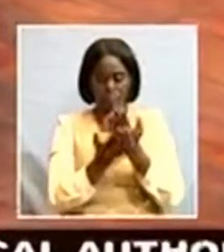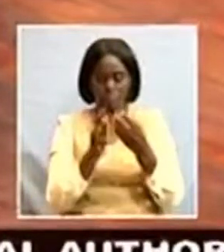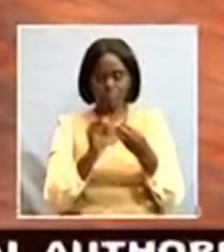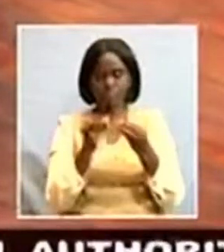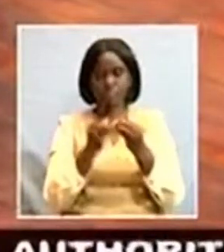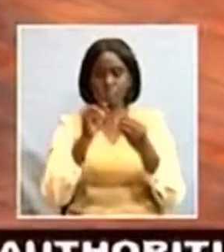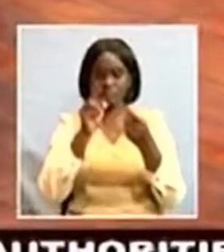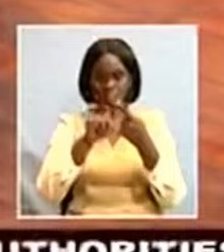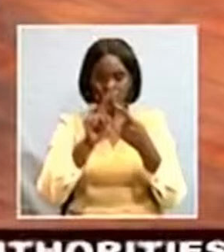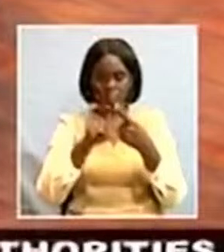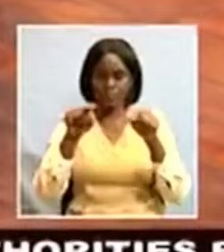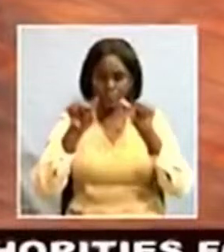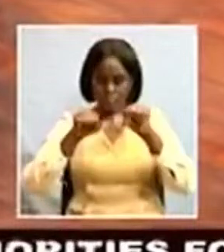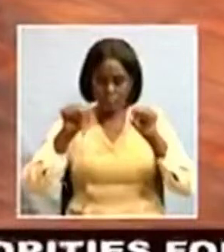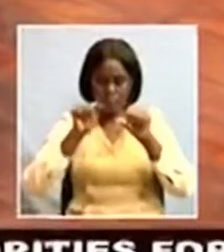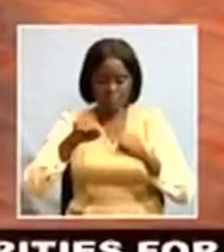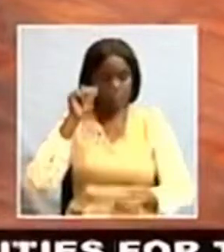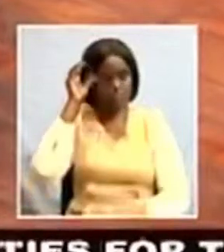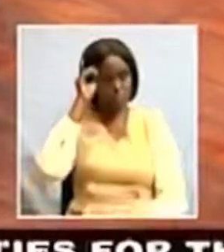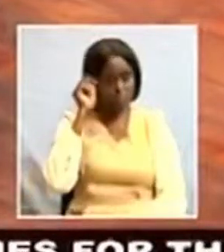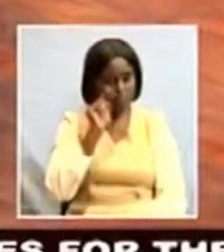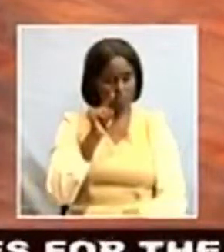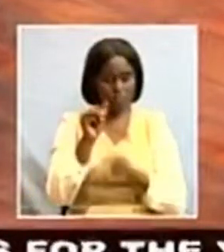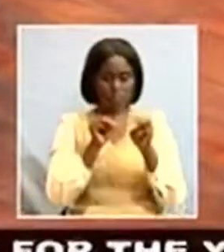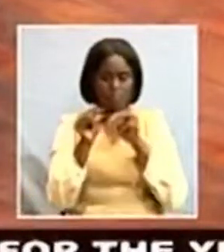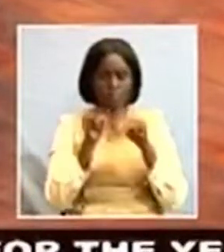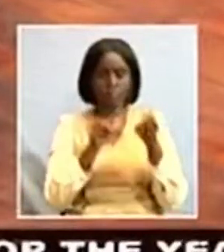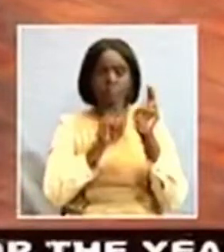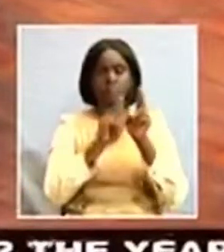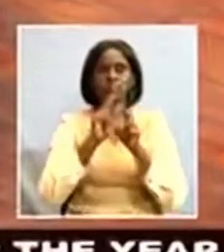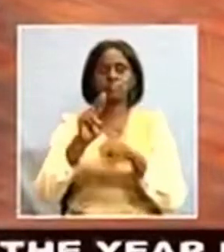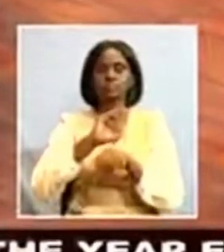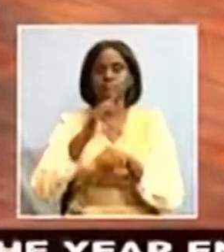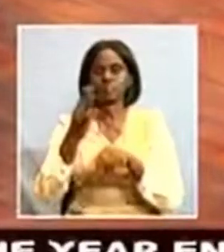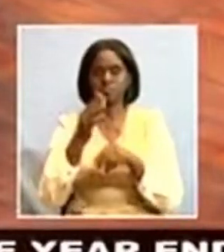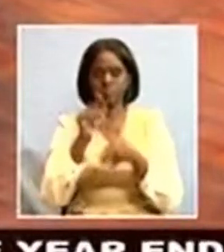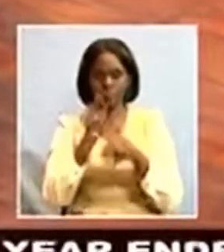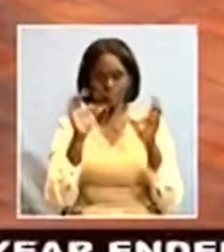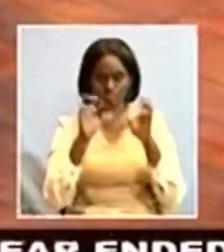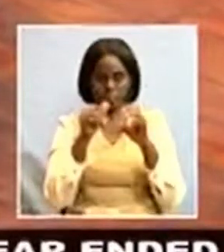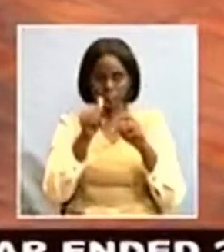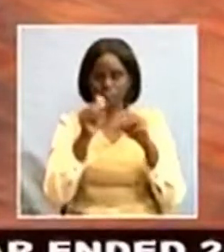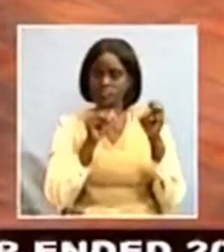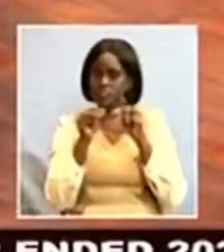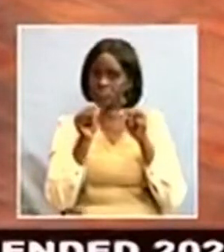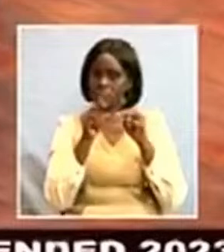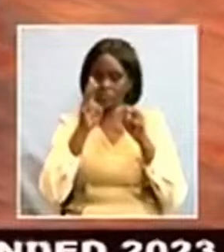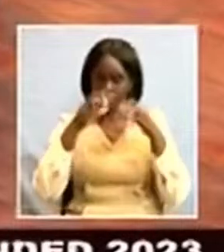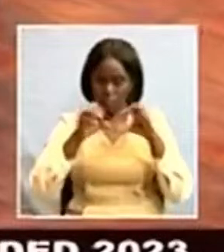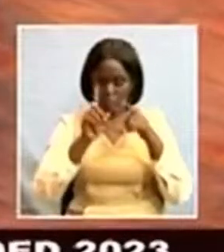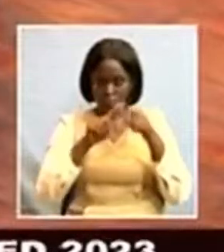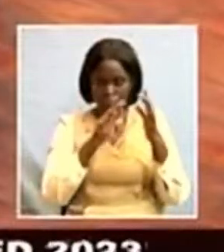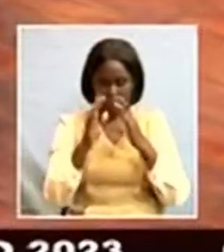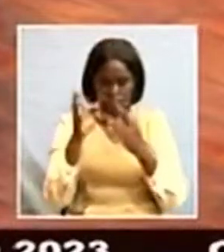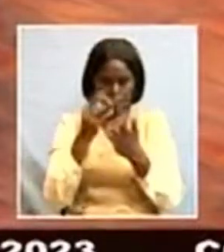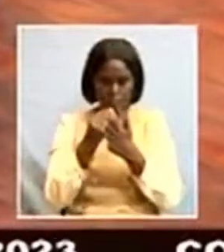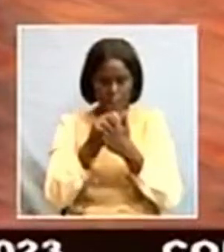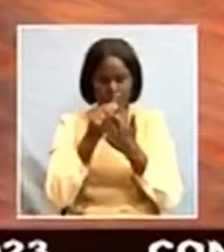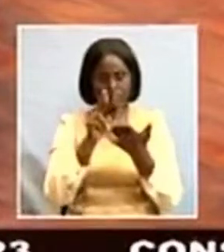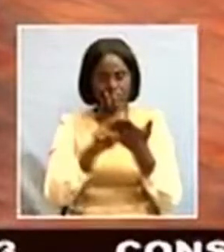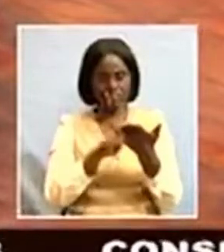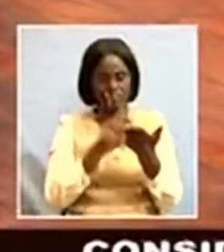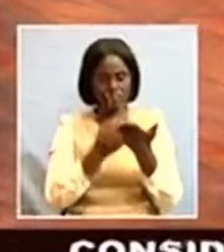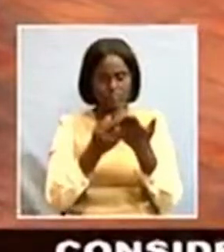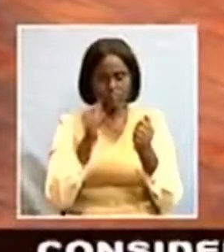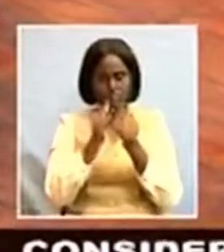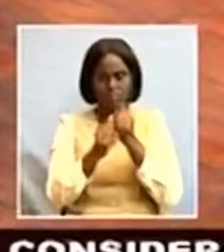1, audit opinion, management response. The council management will continue to prepare financial statements